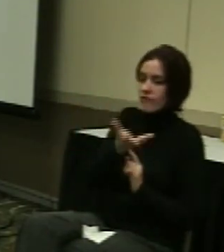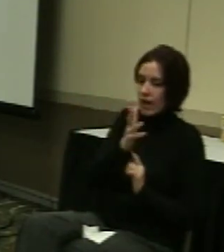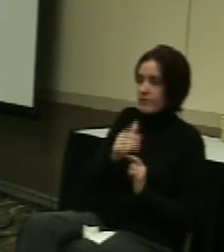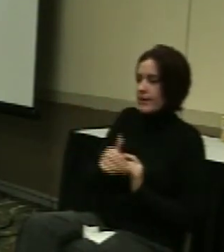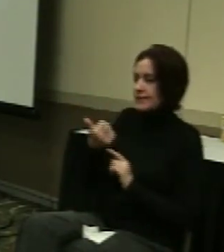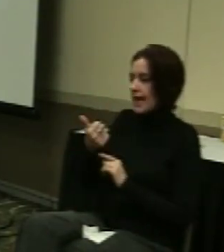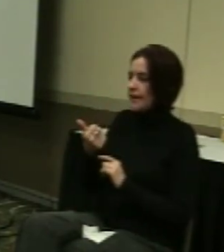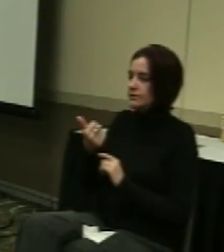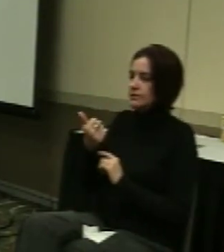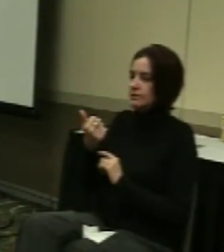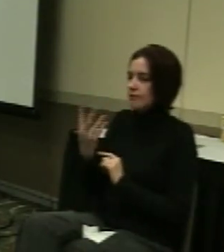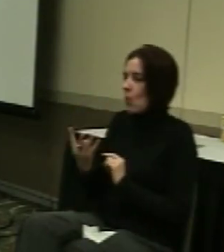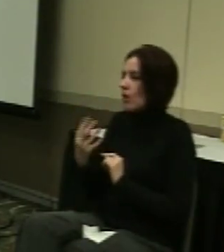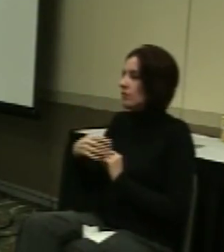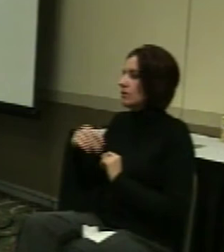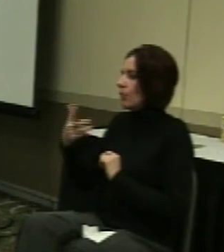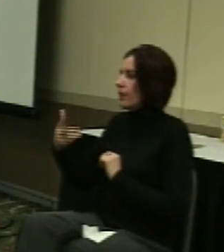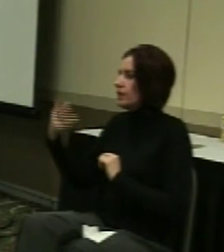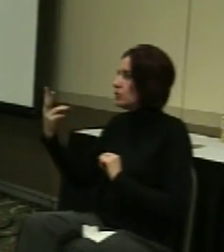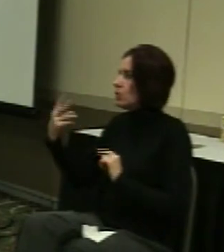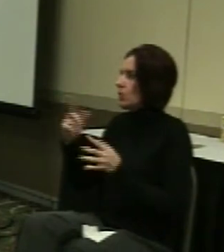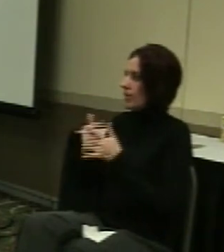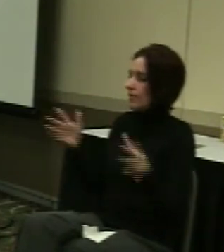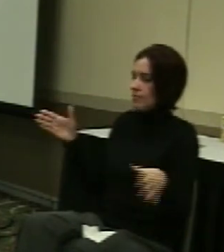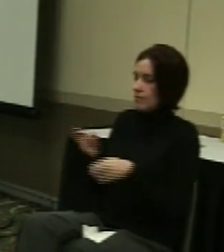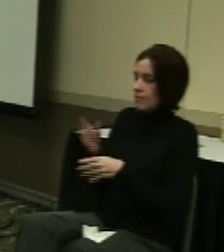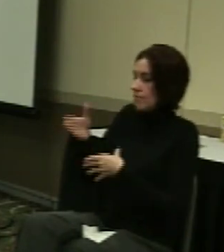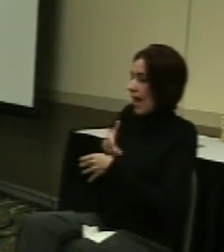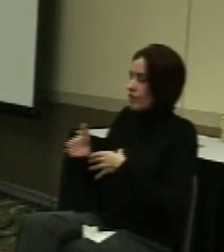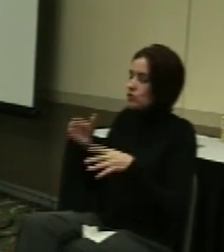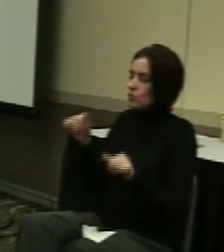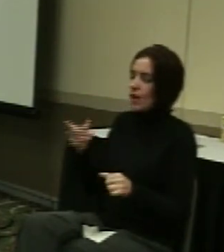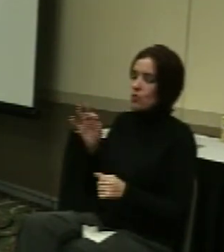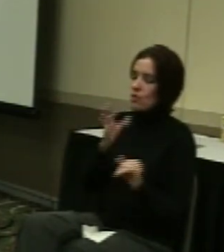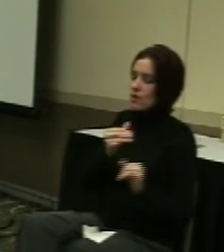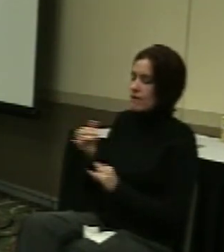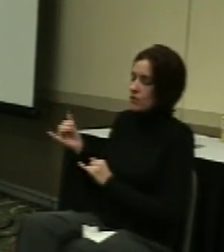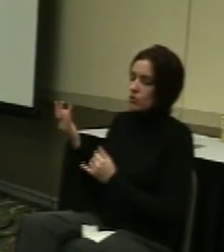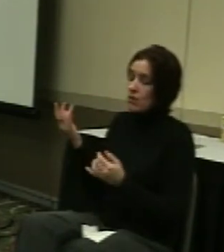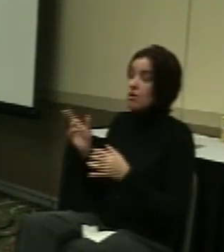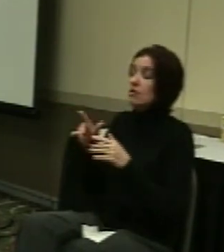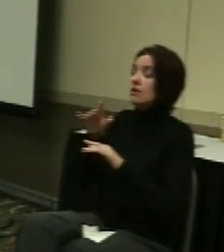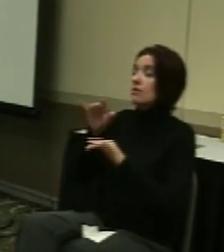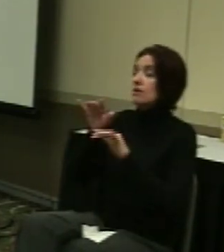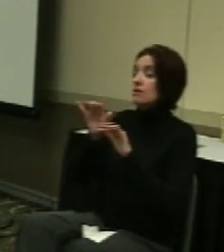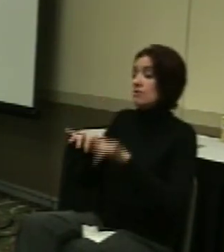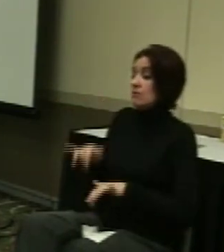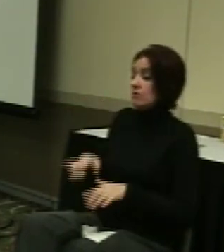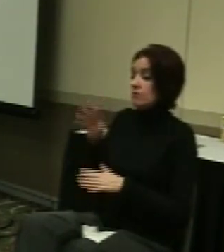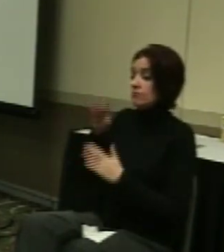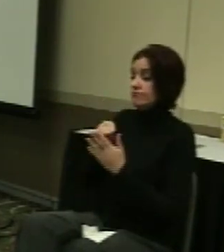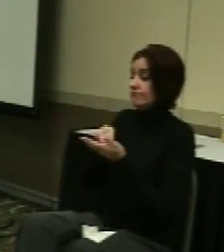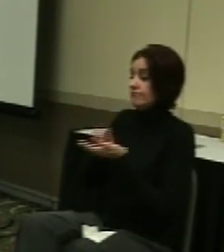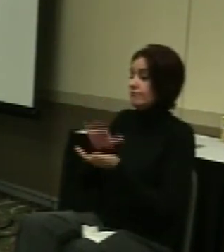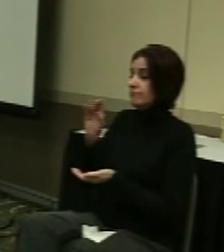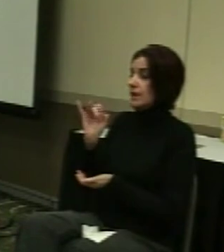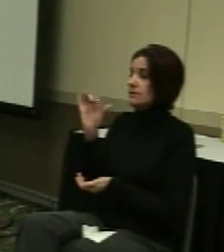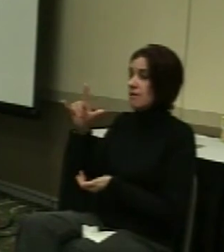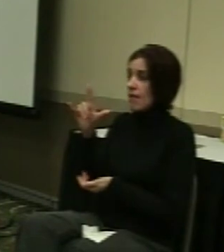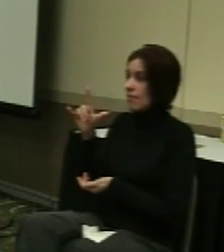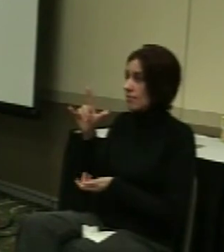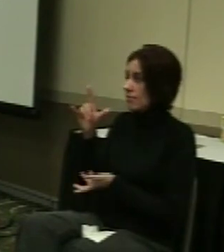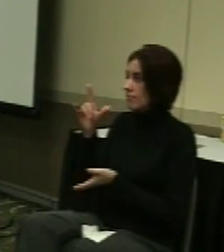the total duration or the average duration? And beautiful to write into Excel that, you have 7 trends, and